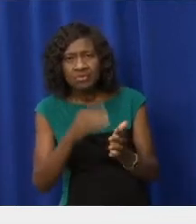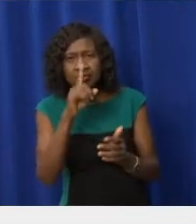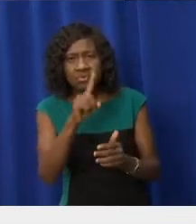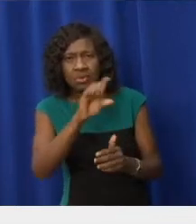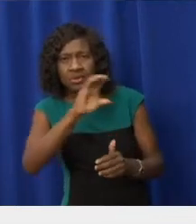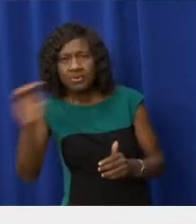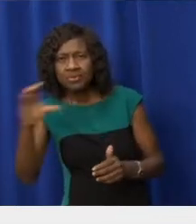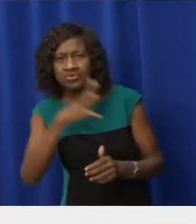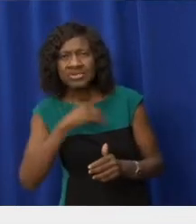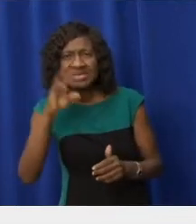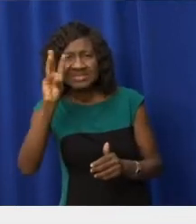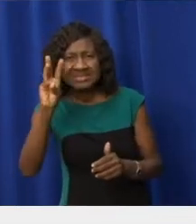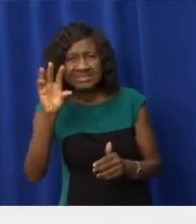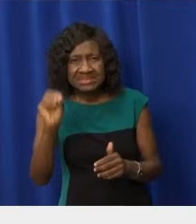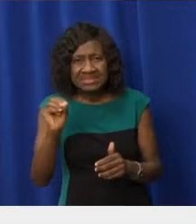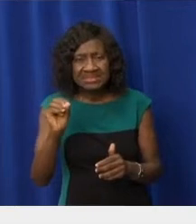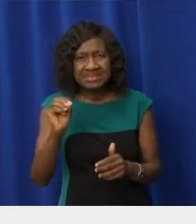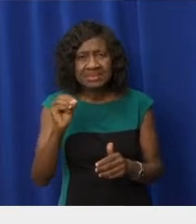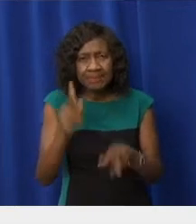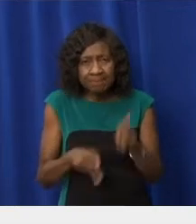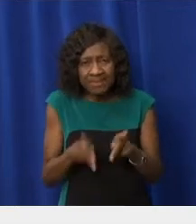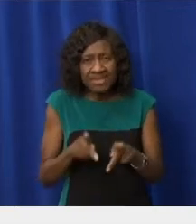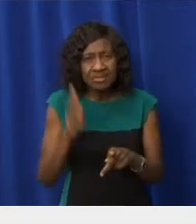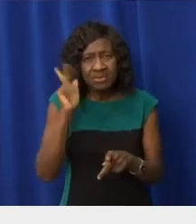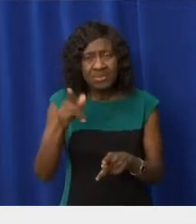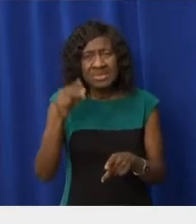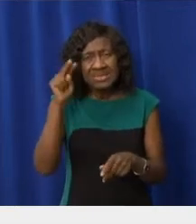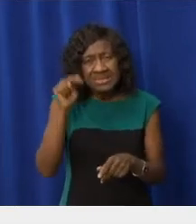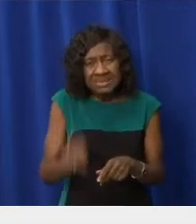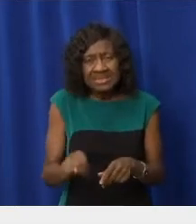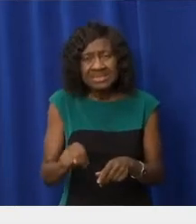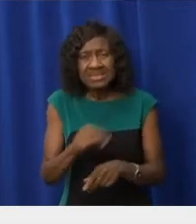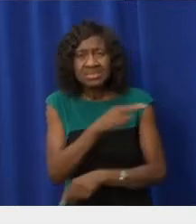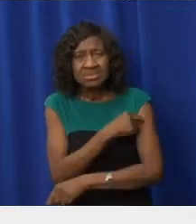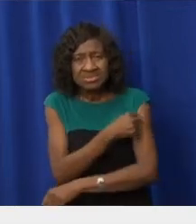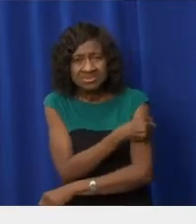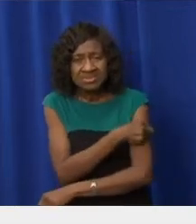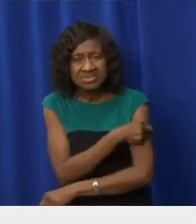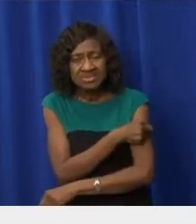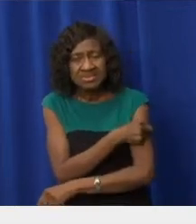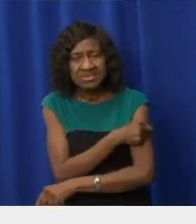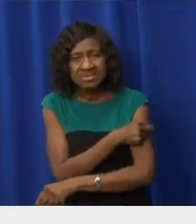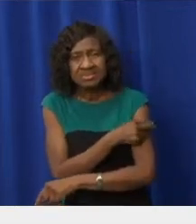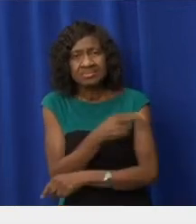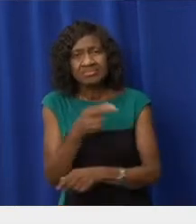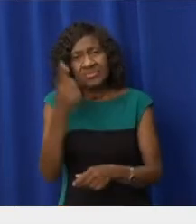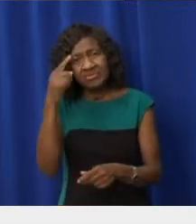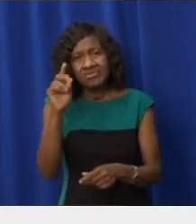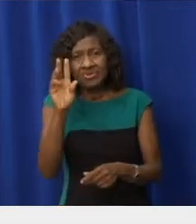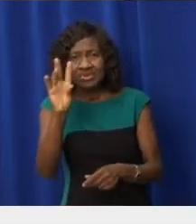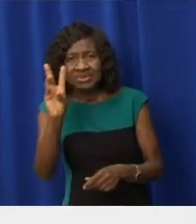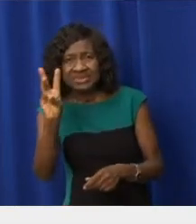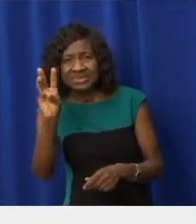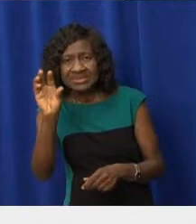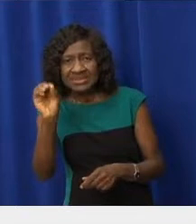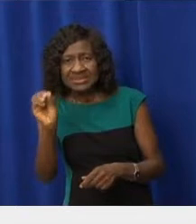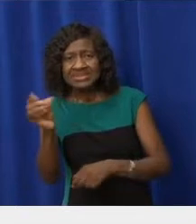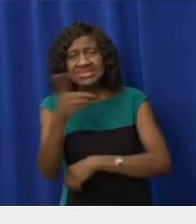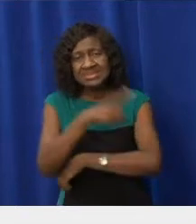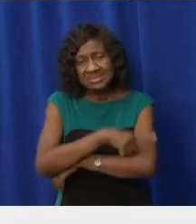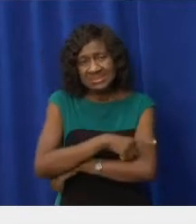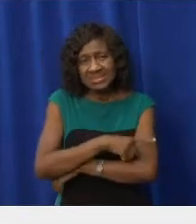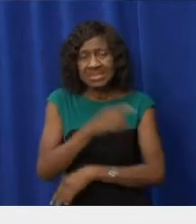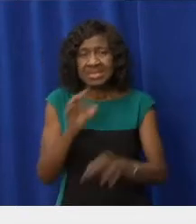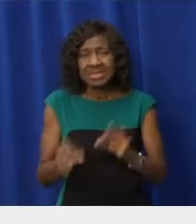4,160 would need hospitalization, and that's likely to be over a 60-day period. That's the prediction, that if you don't do anything, that's